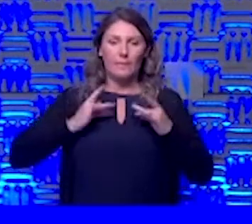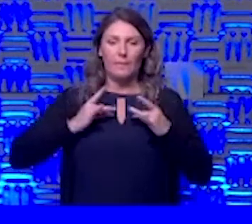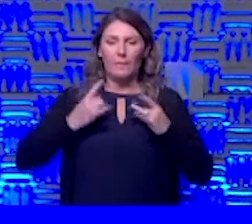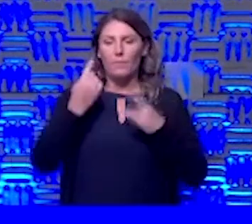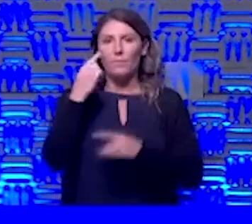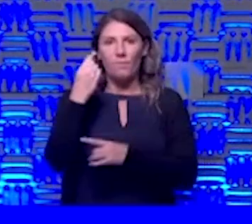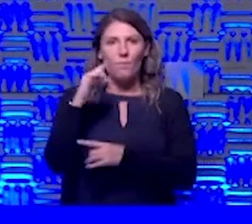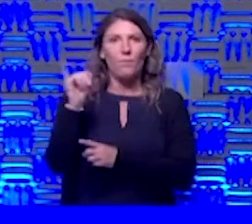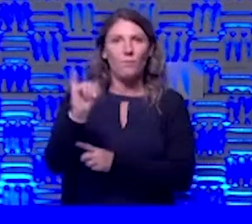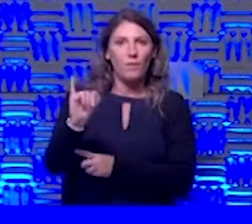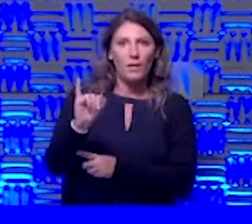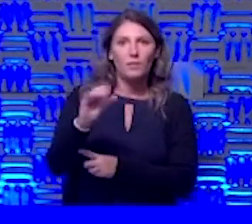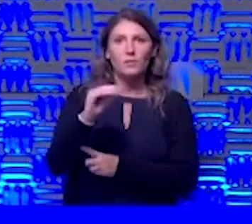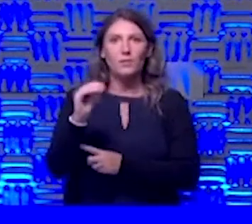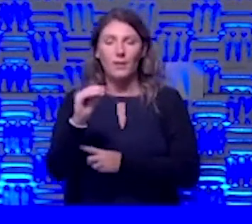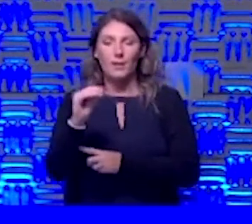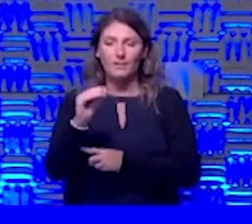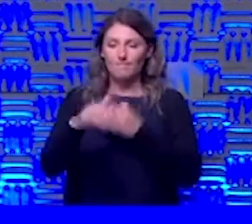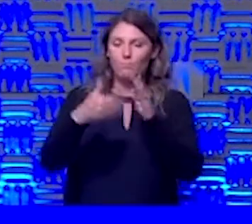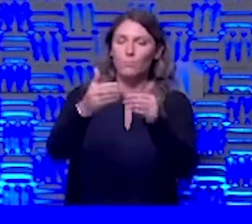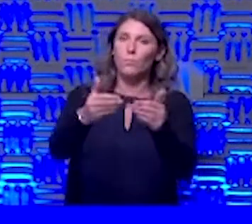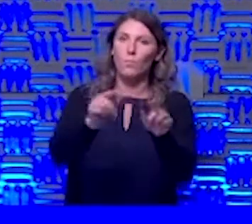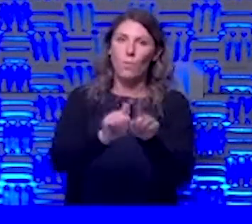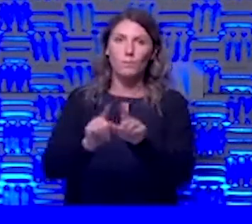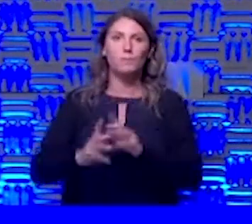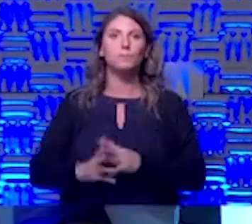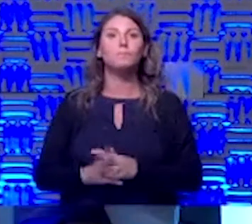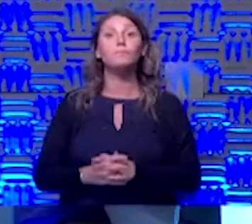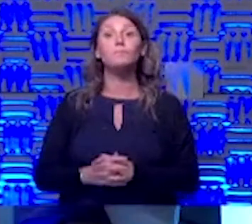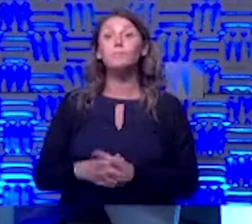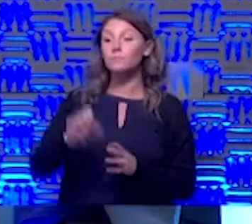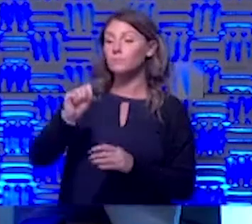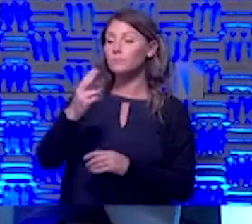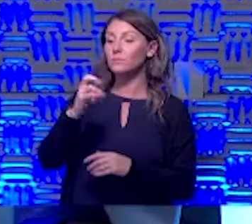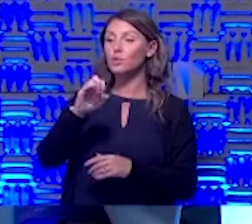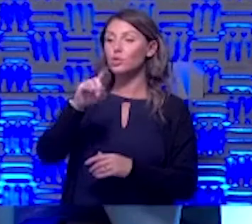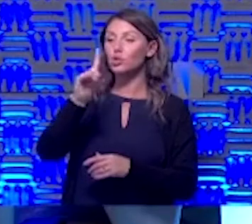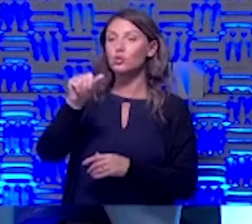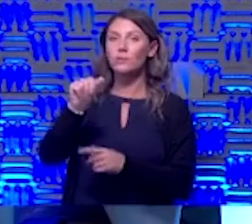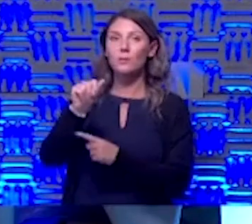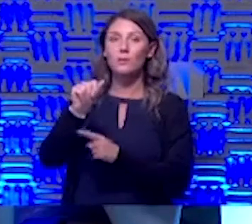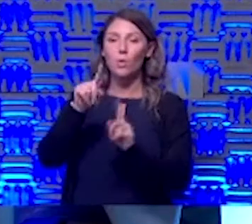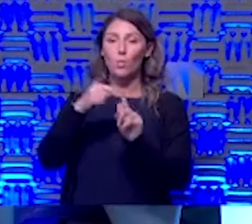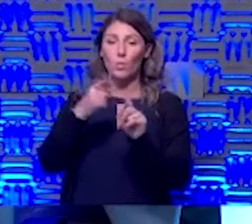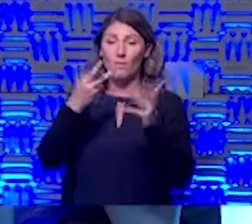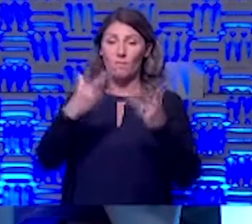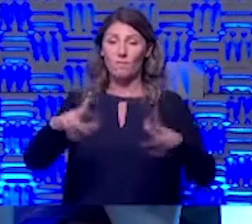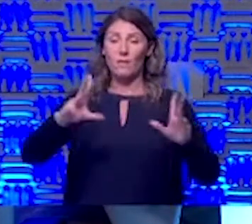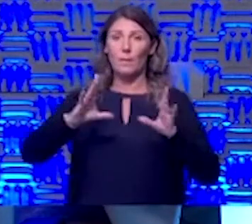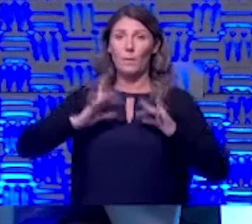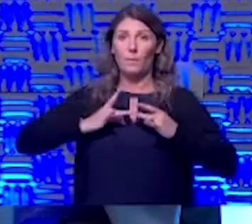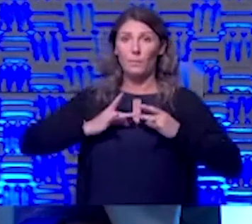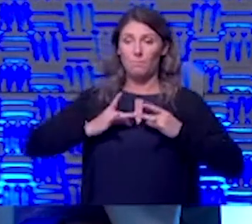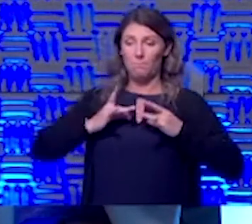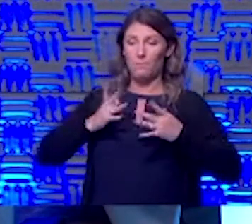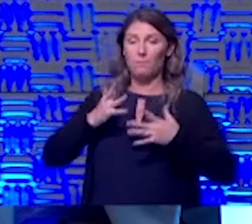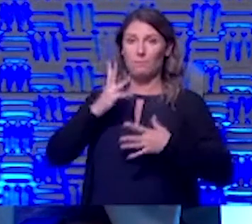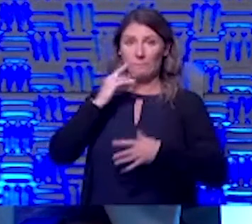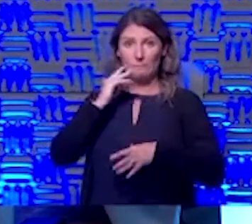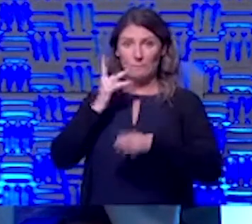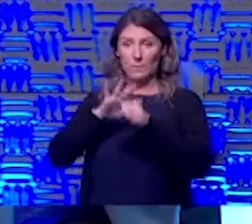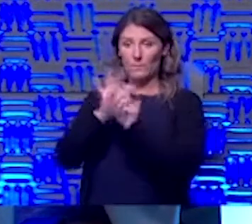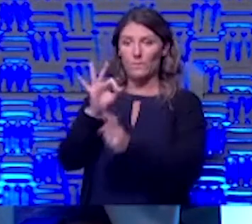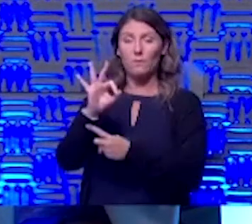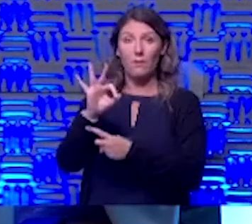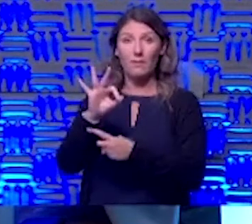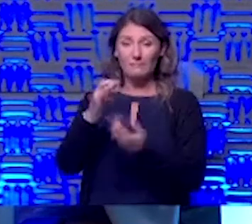and to progression as well. So, Sheila wants to know, once you have had the virus, do you